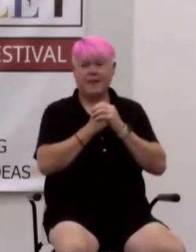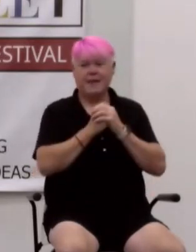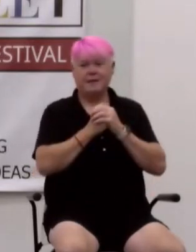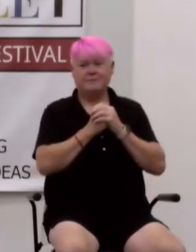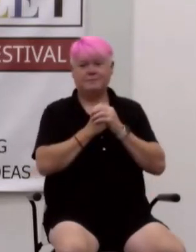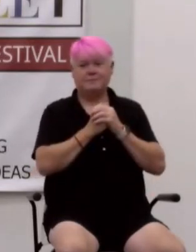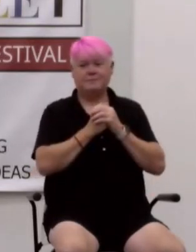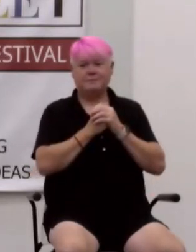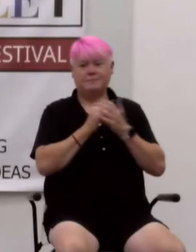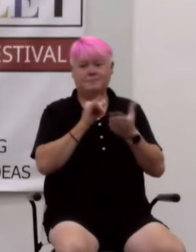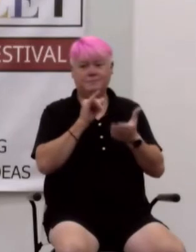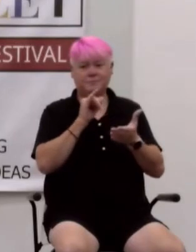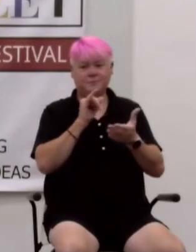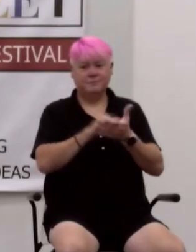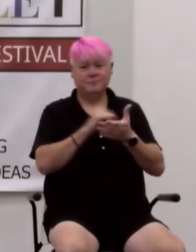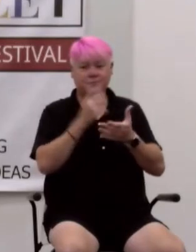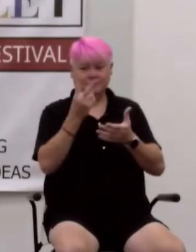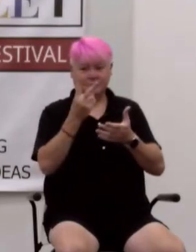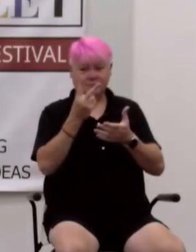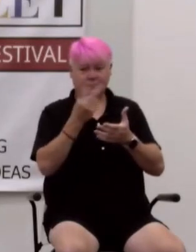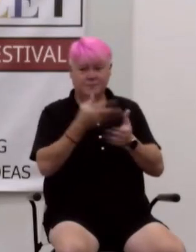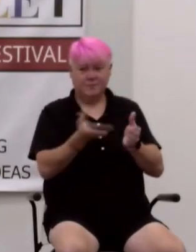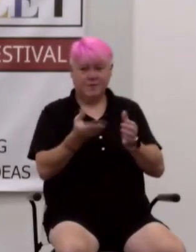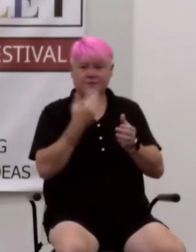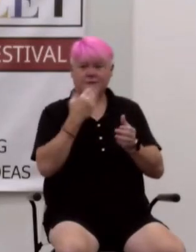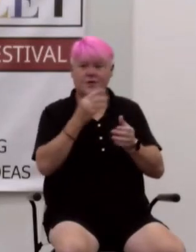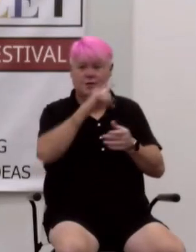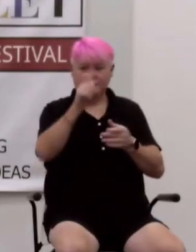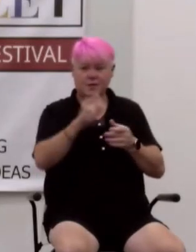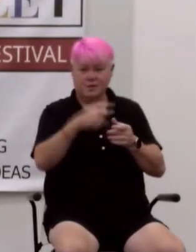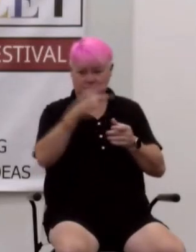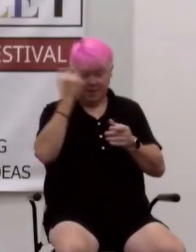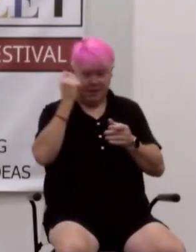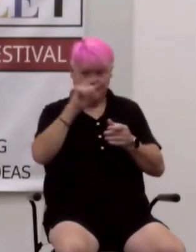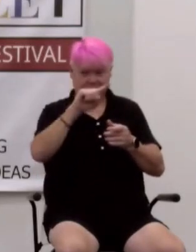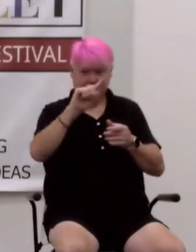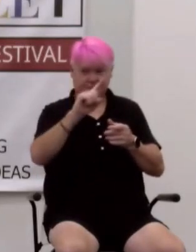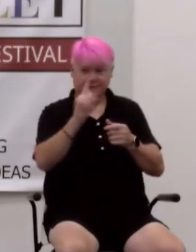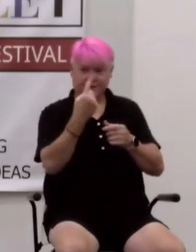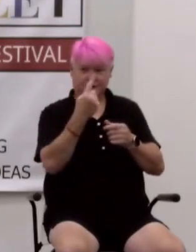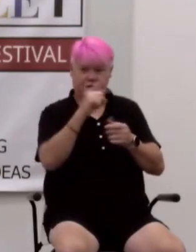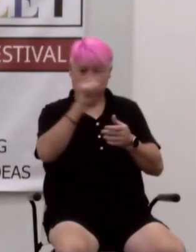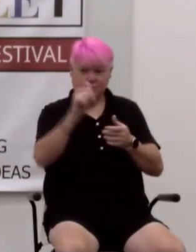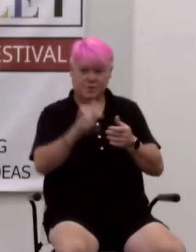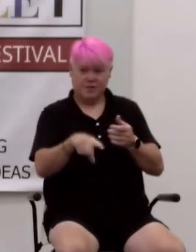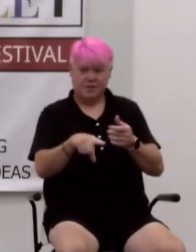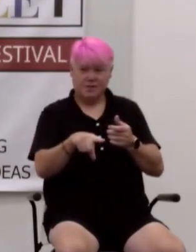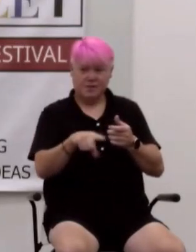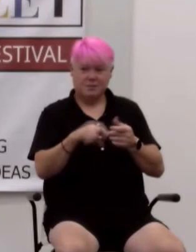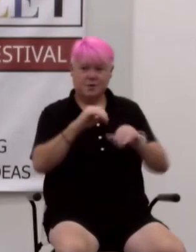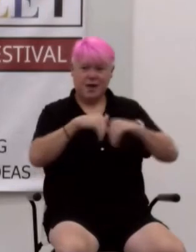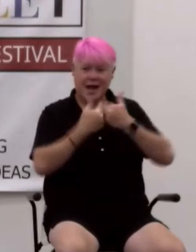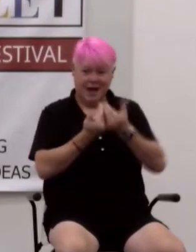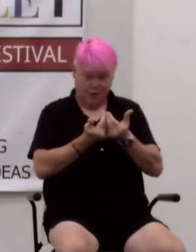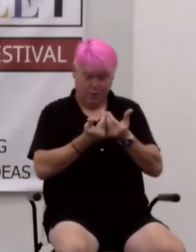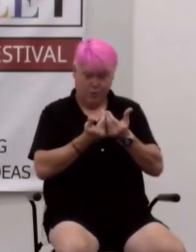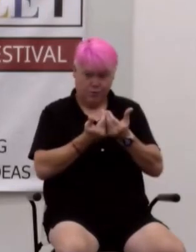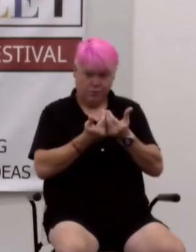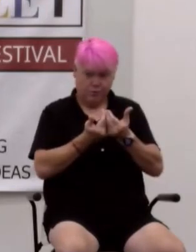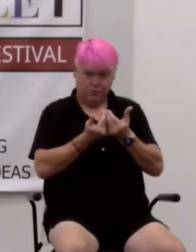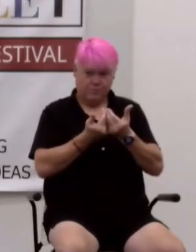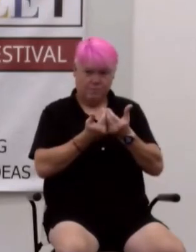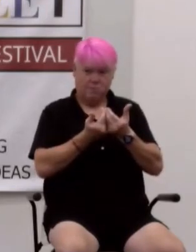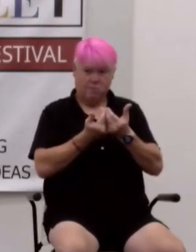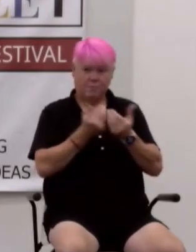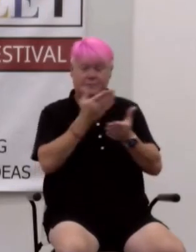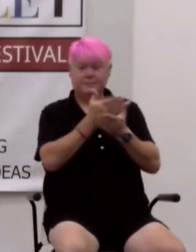two things, and actually very good questions, because the first question is really about method, and